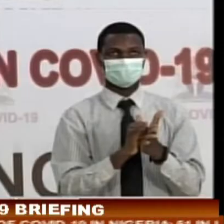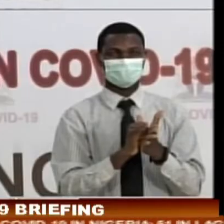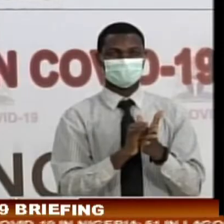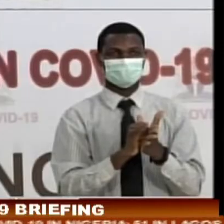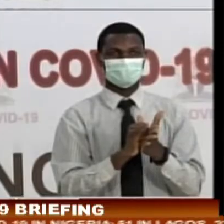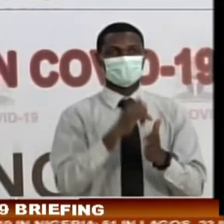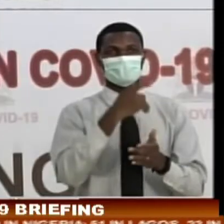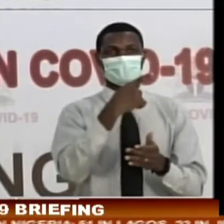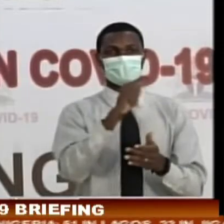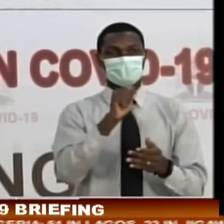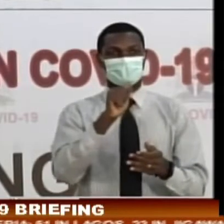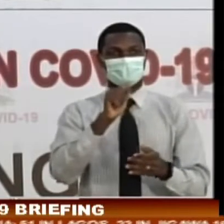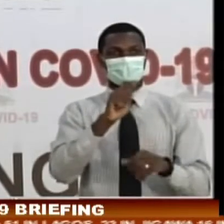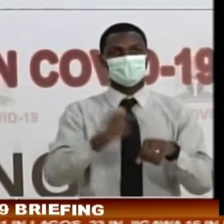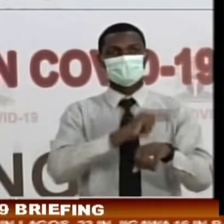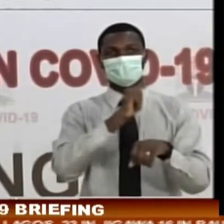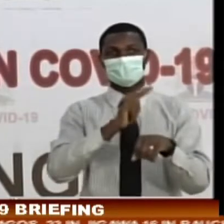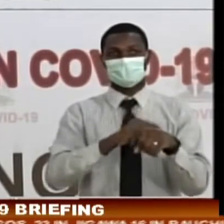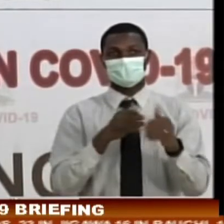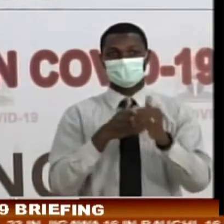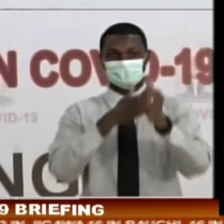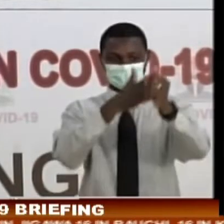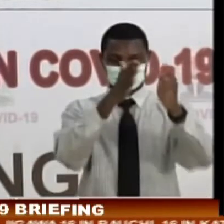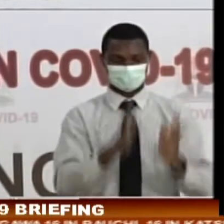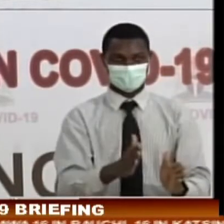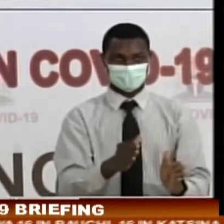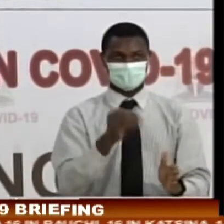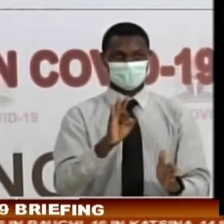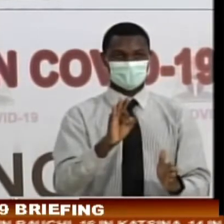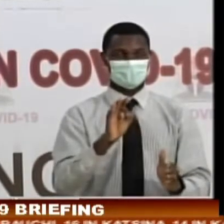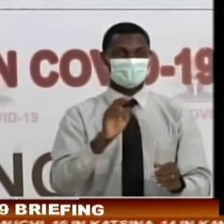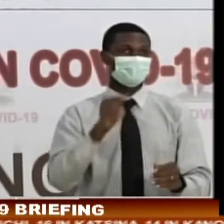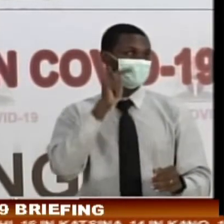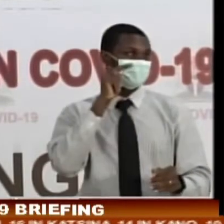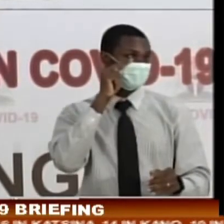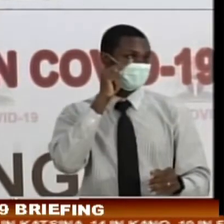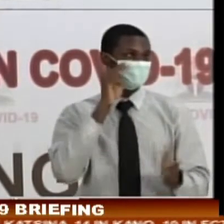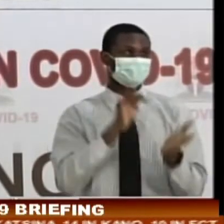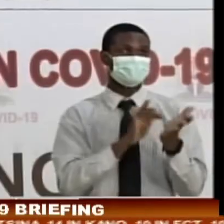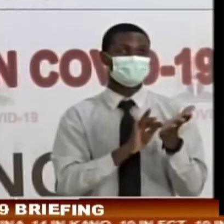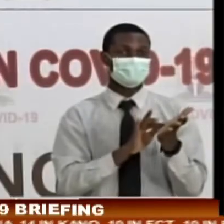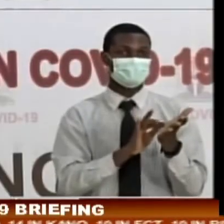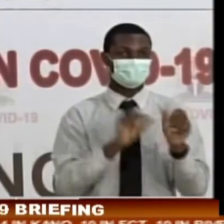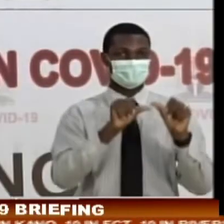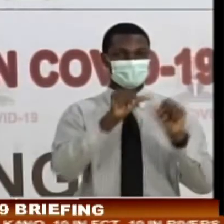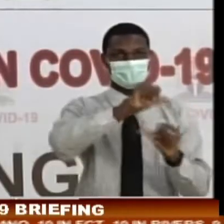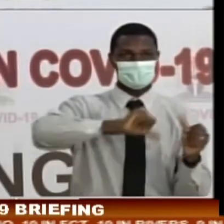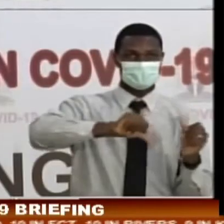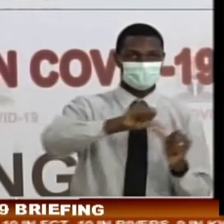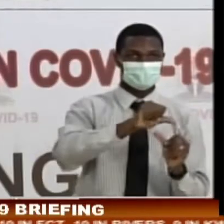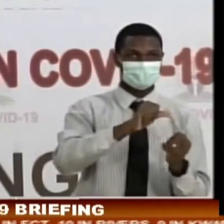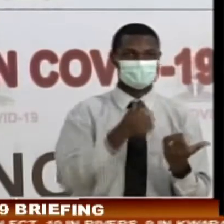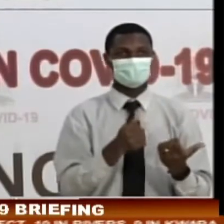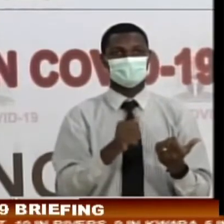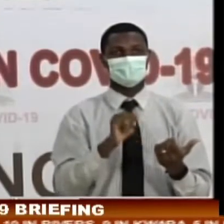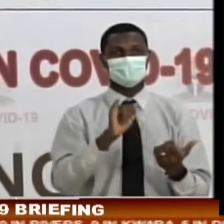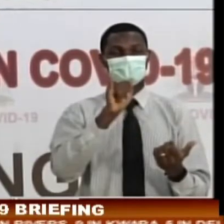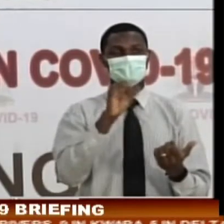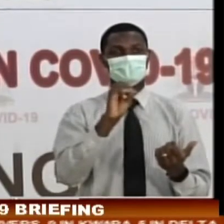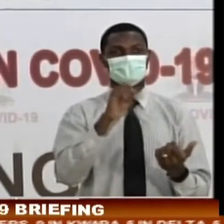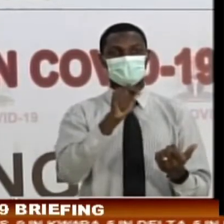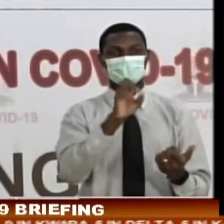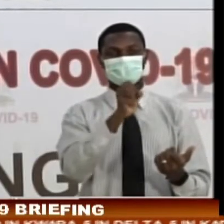leadership of the Nigerian Medical Association Jesu The National Association of nurses and